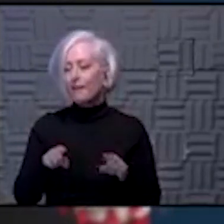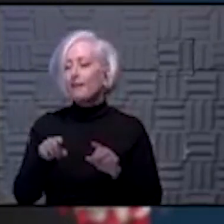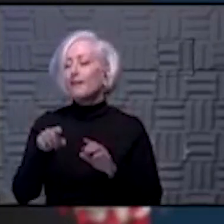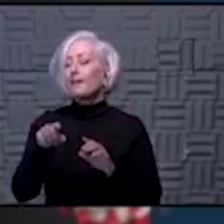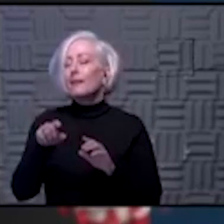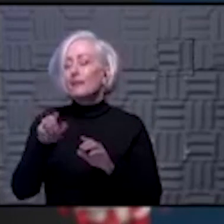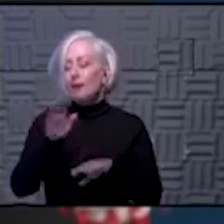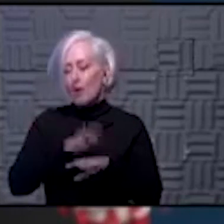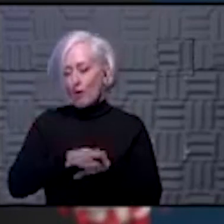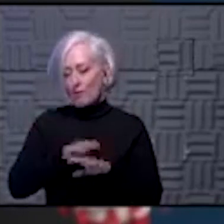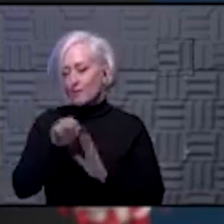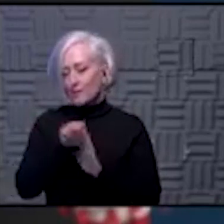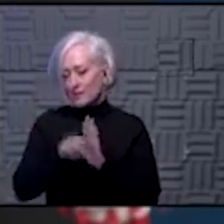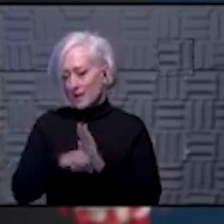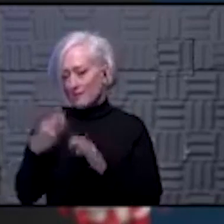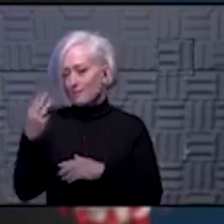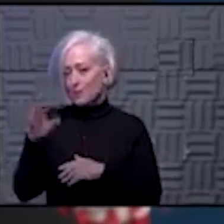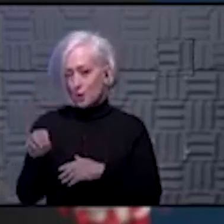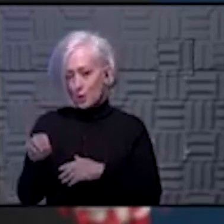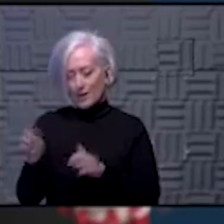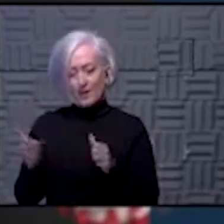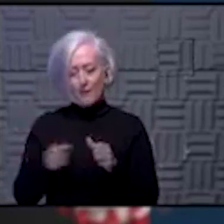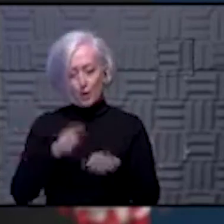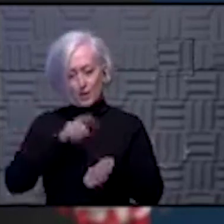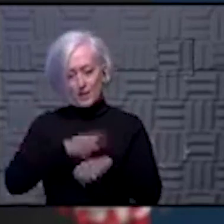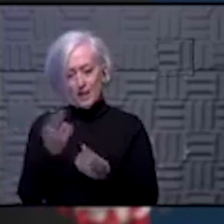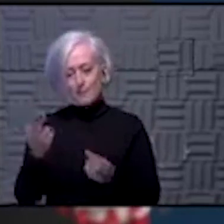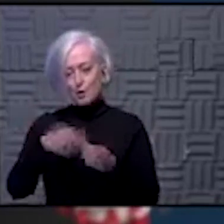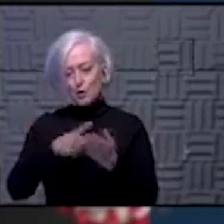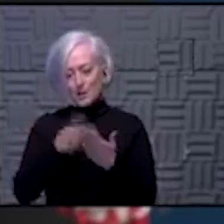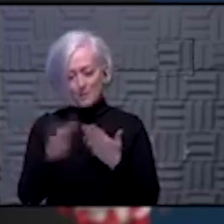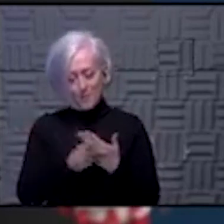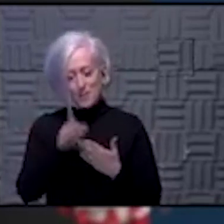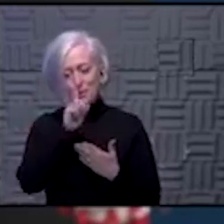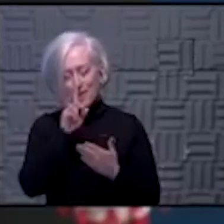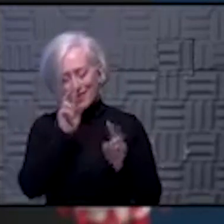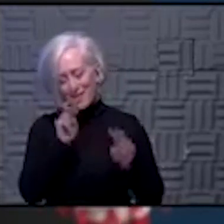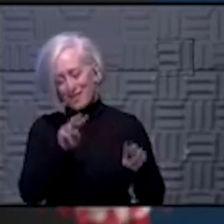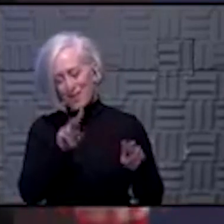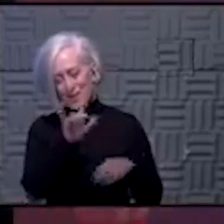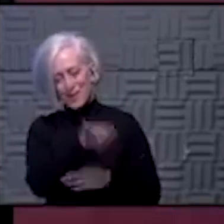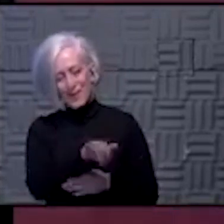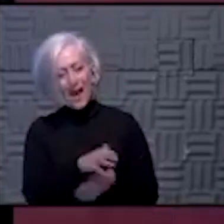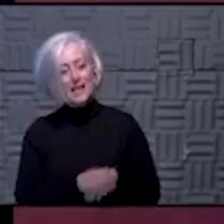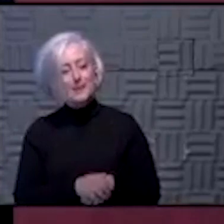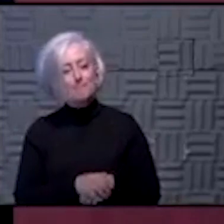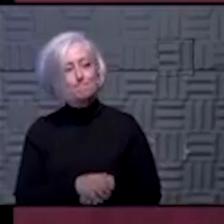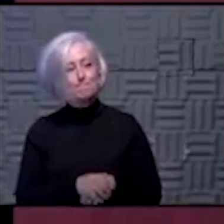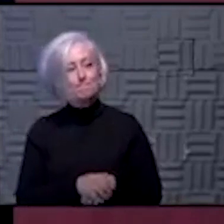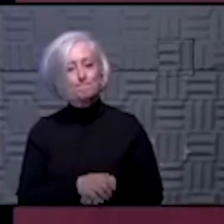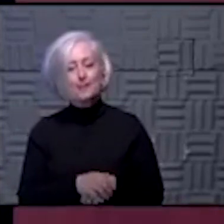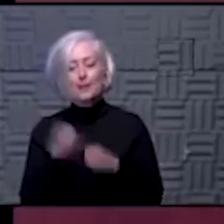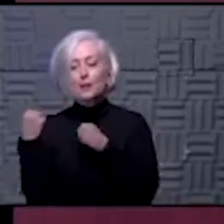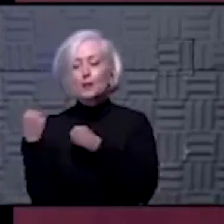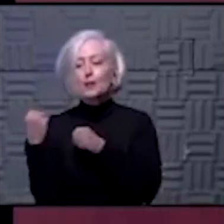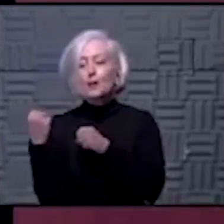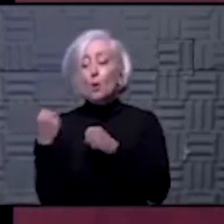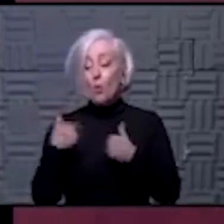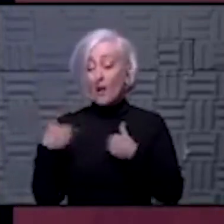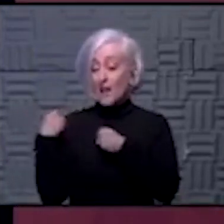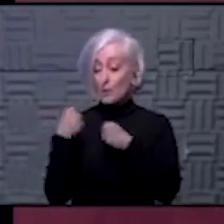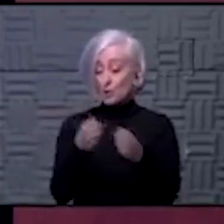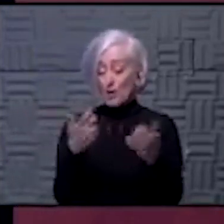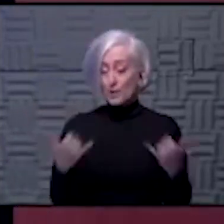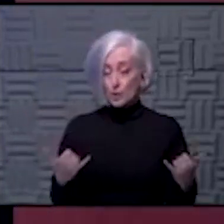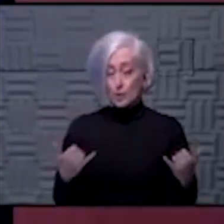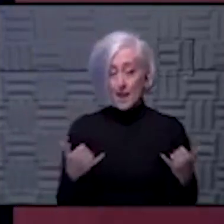with us on this program. It's his first time on it, and that'll be a hoot. So I was driving in today, and there was a report on NPR,